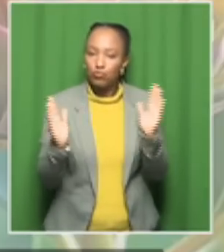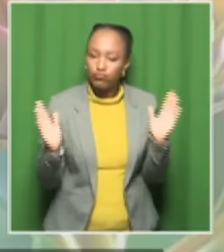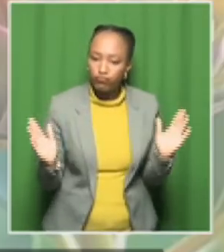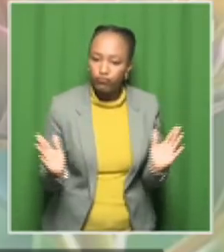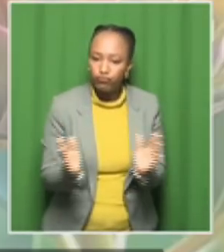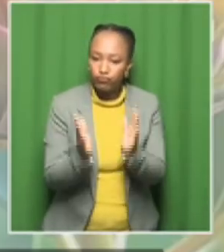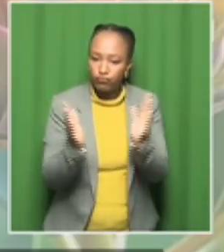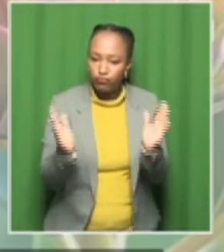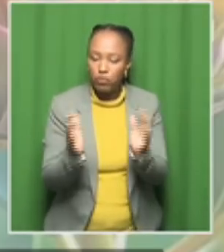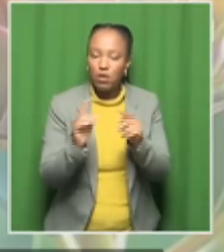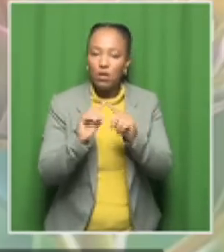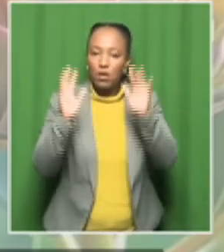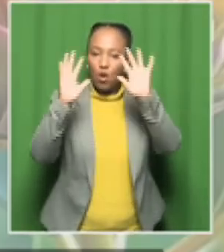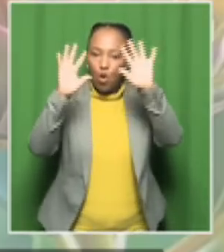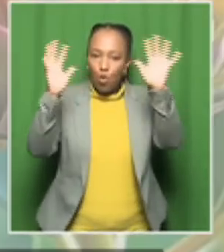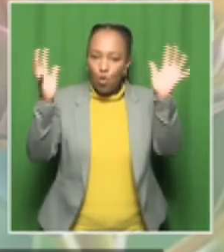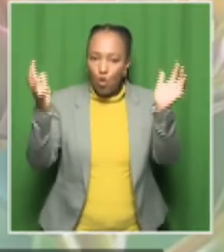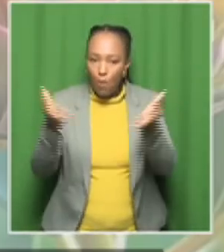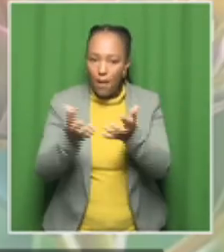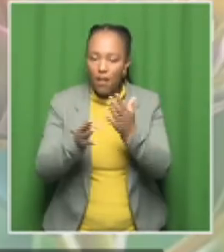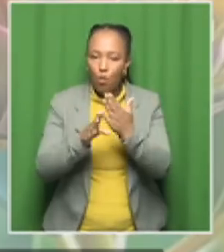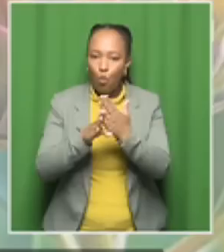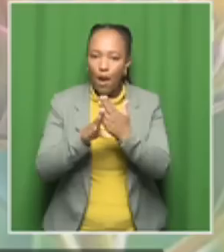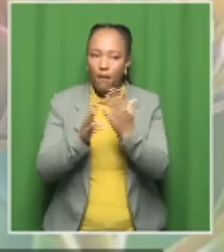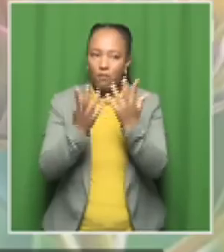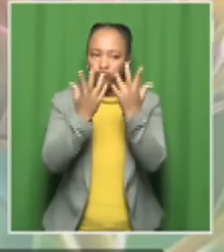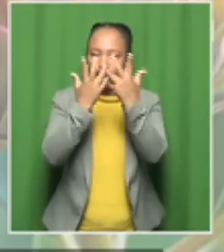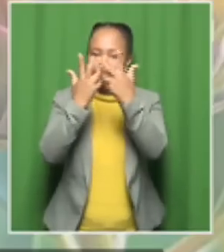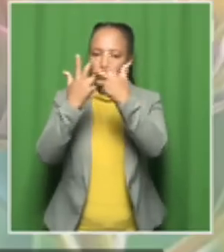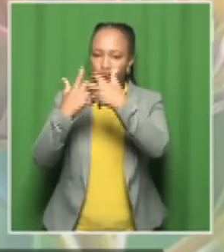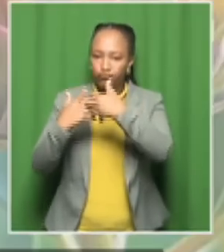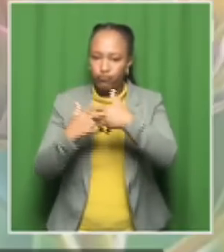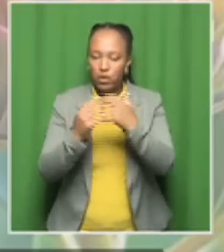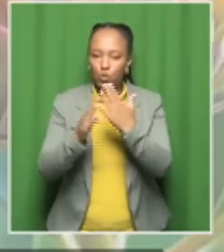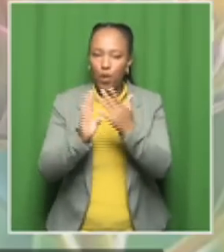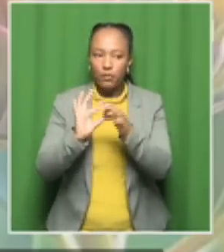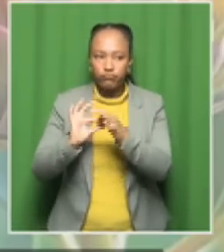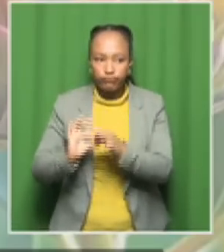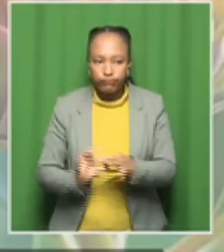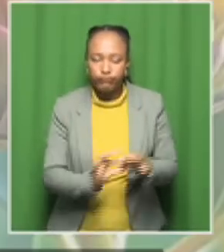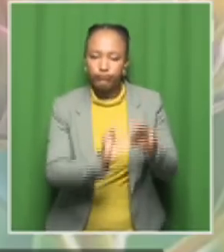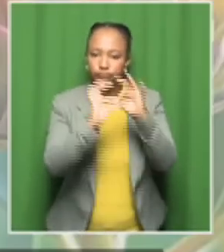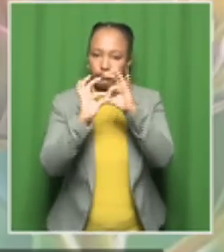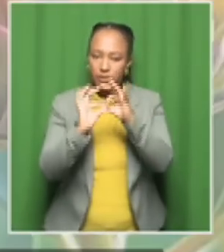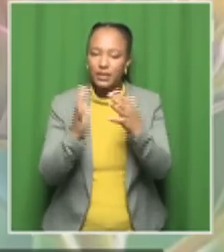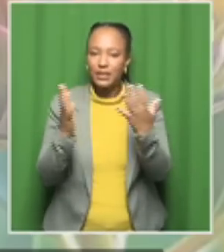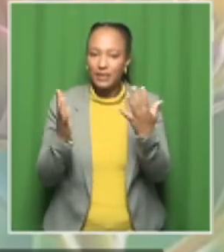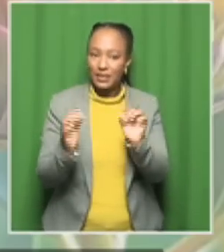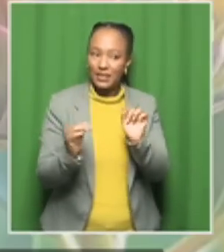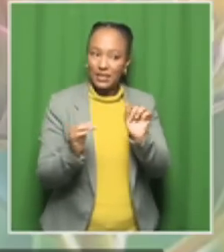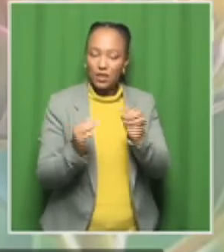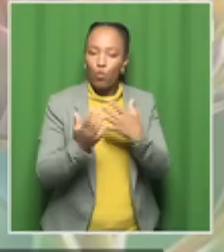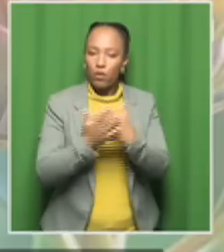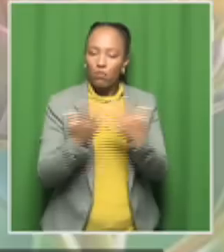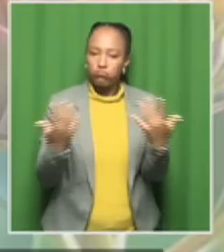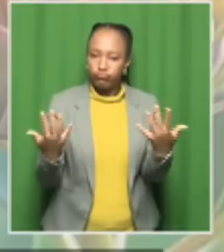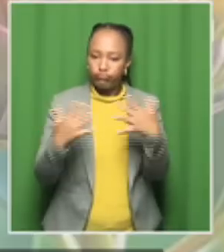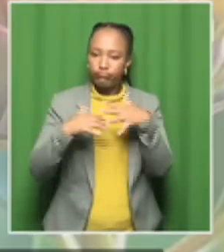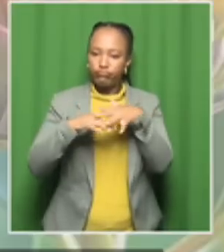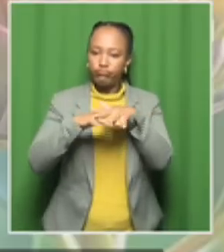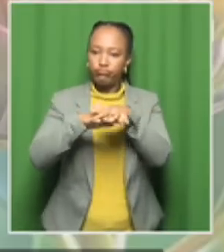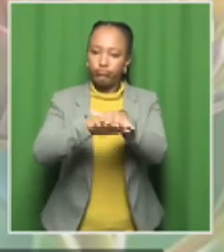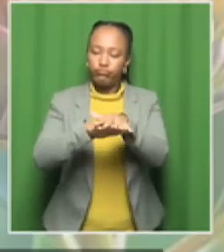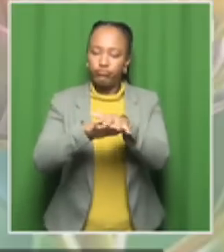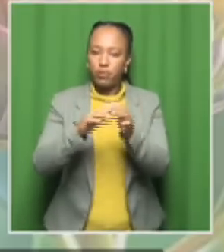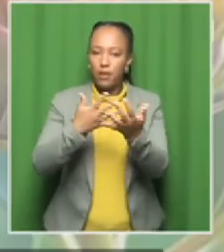a global coordination on key progressive policies. So to the fact that we can integrate the priorities of